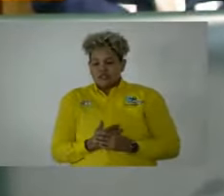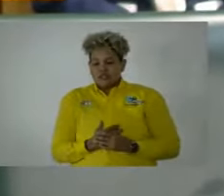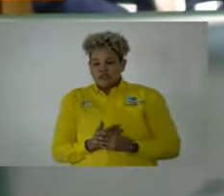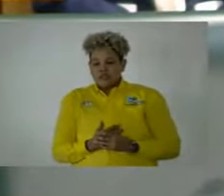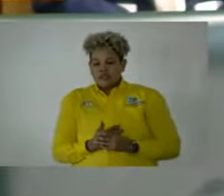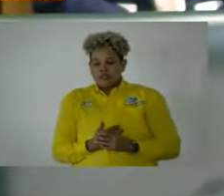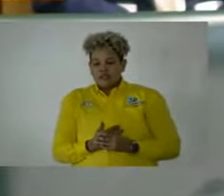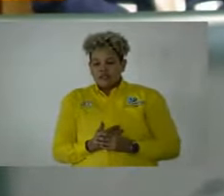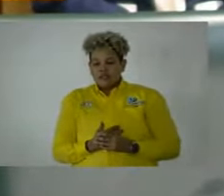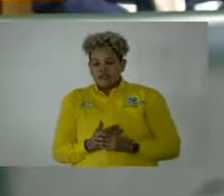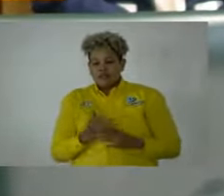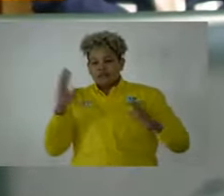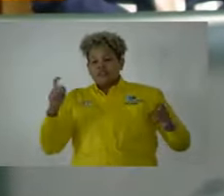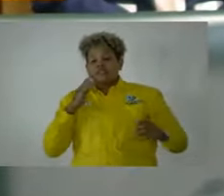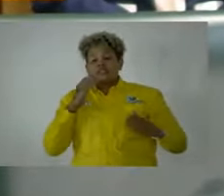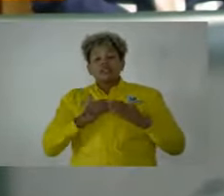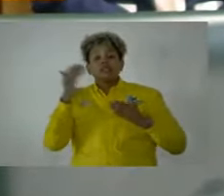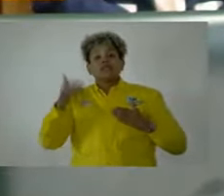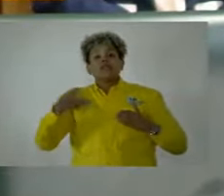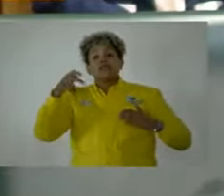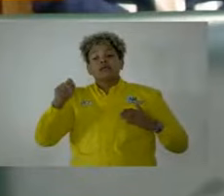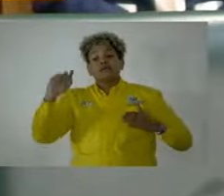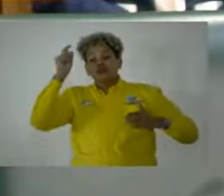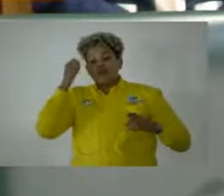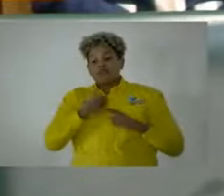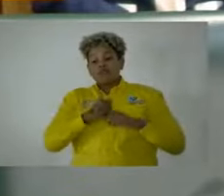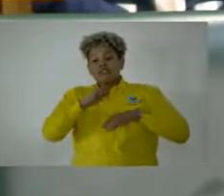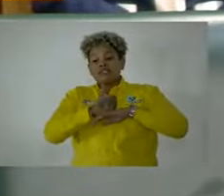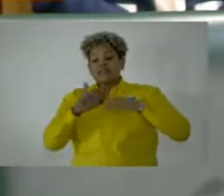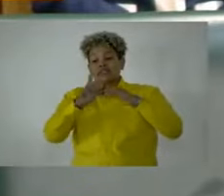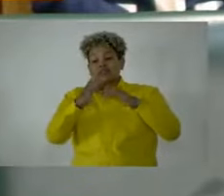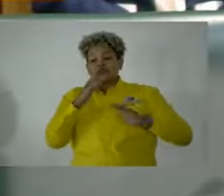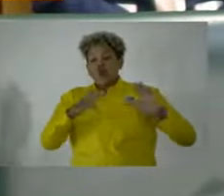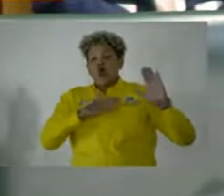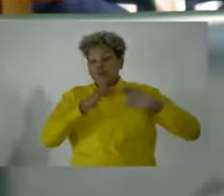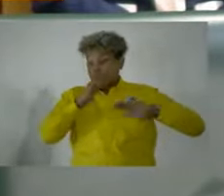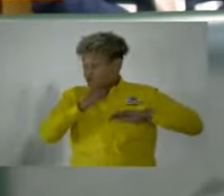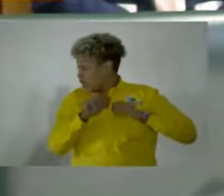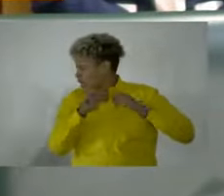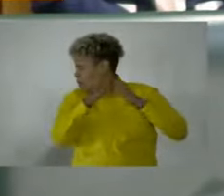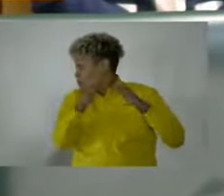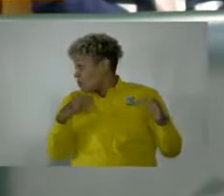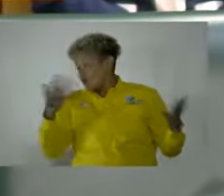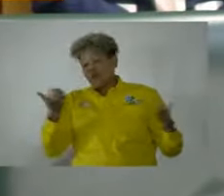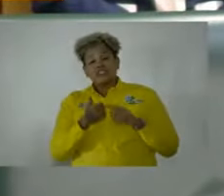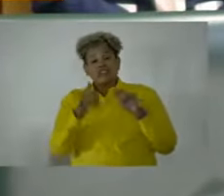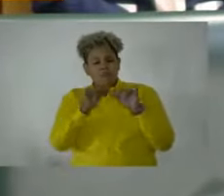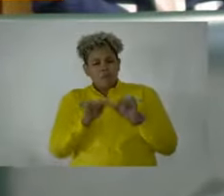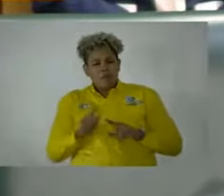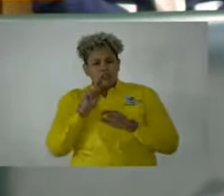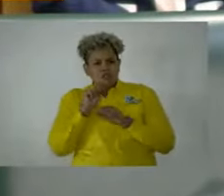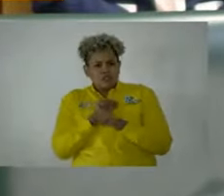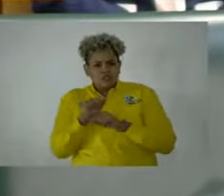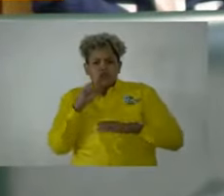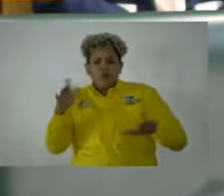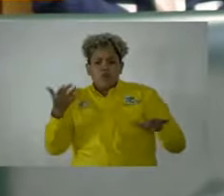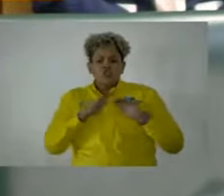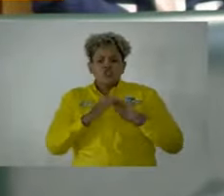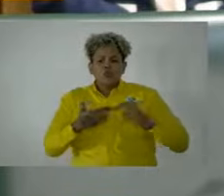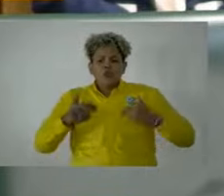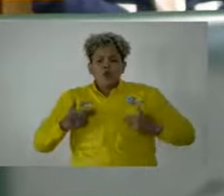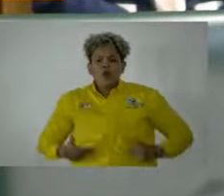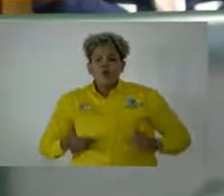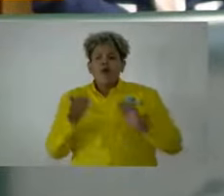Mr. Speaker, the next PNP government is committed to implementing measures to ensure that Jamaica's